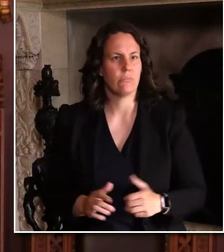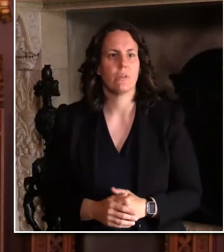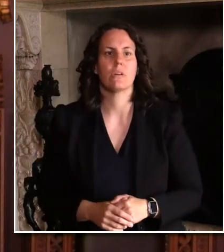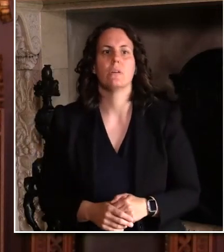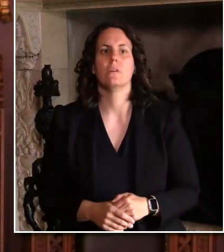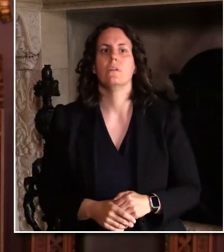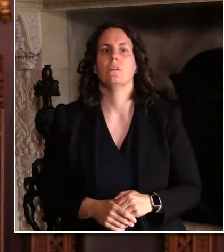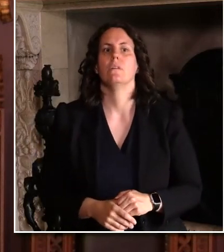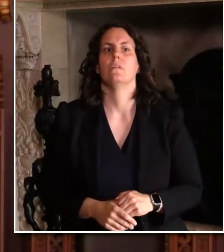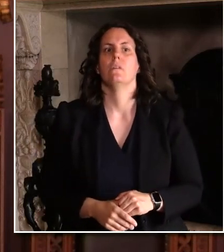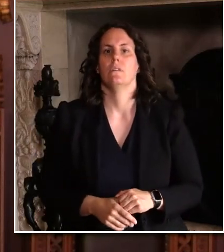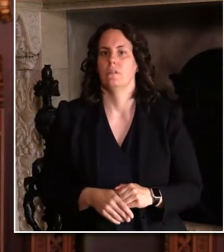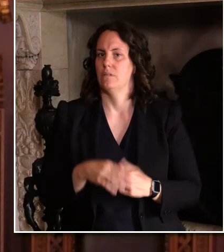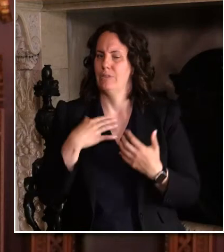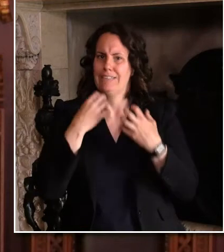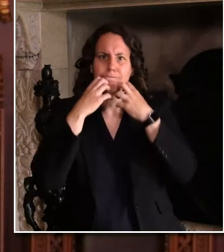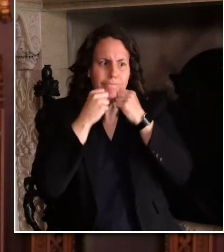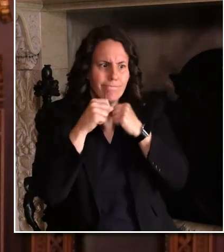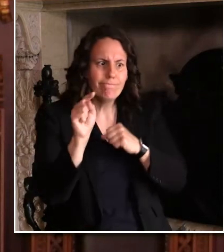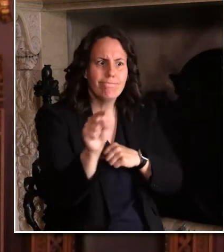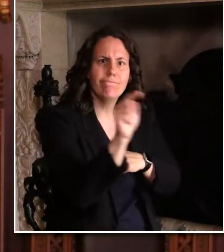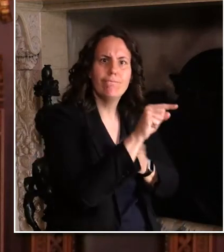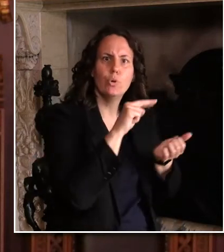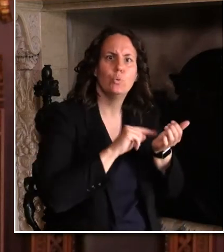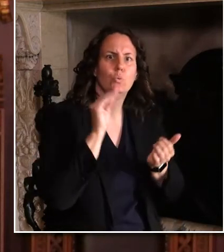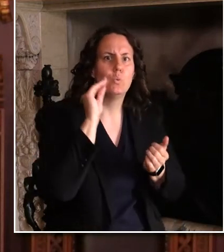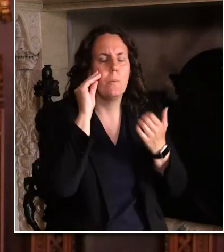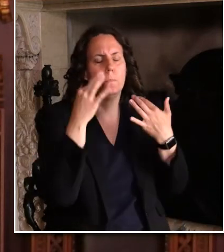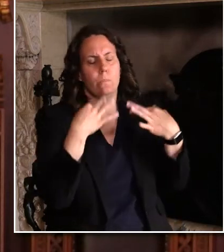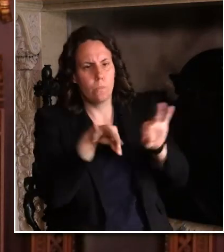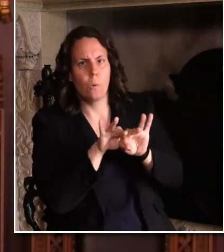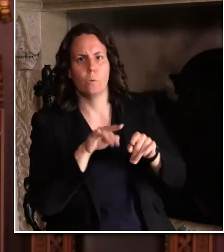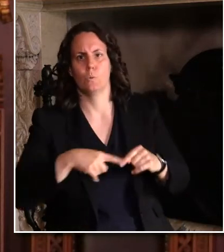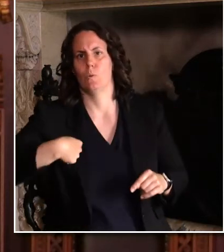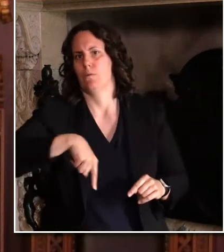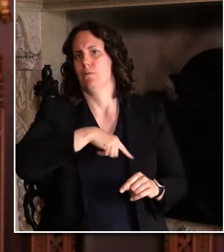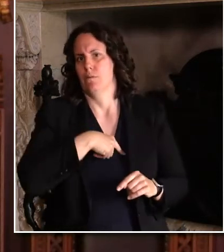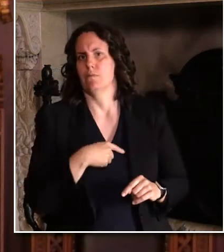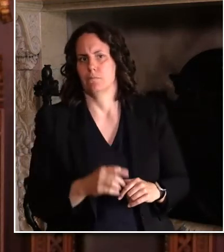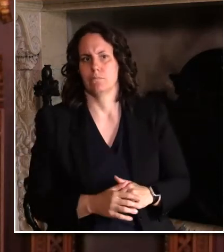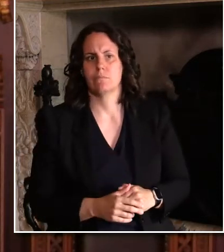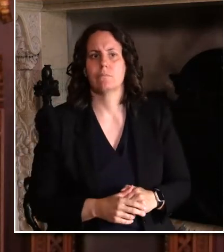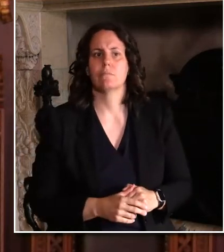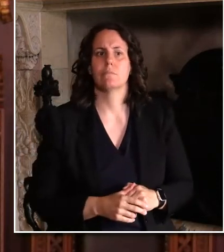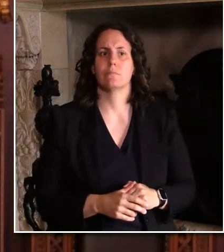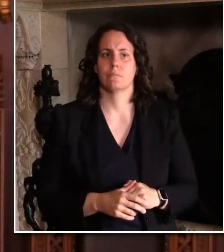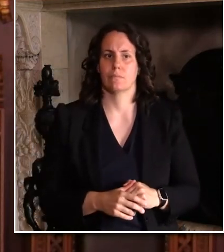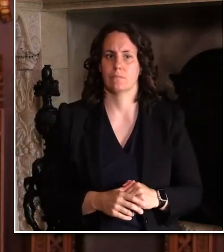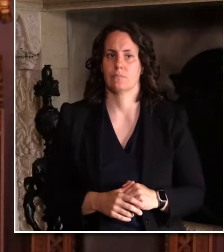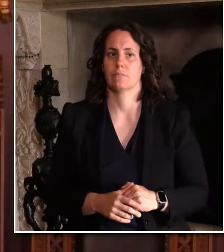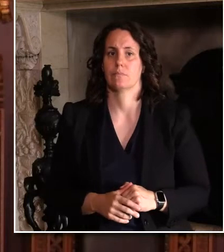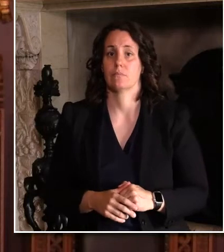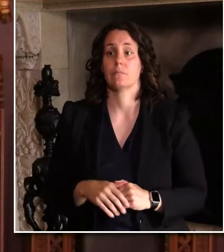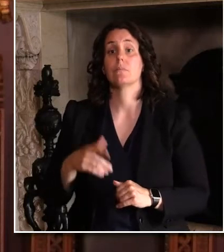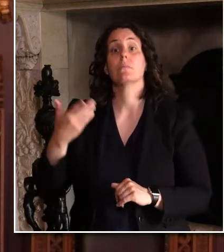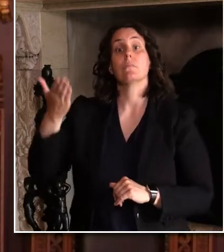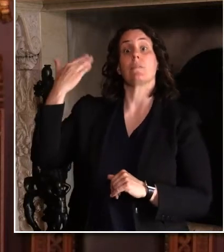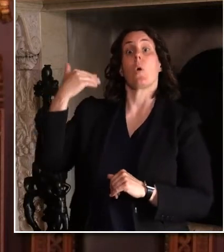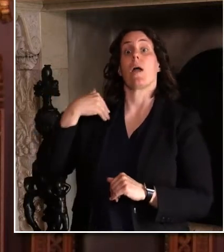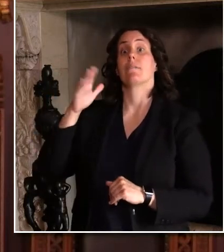Frankly, the previous care money that was allocated to hospitals did not allow us to provide money